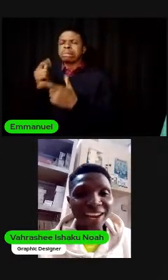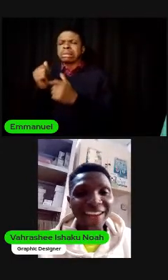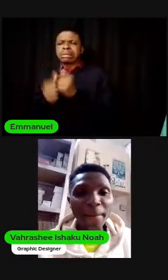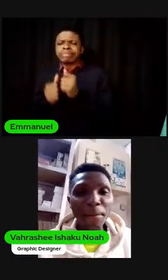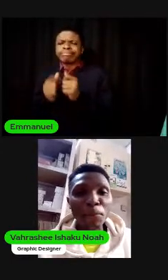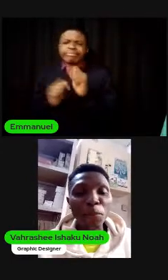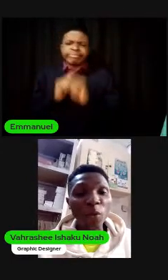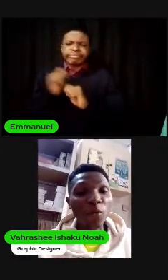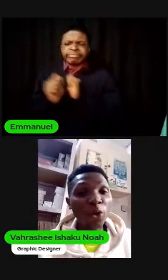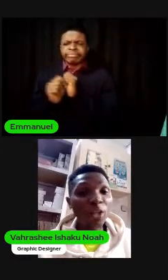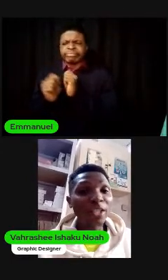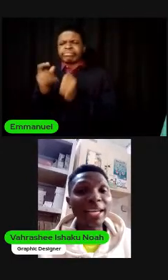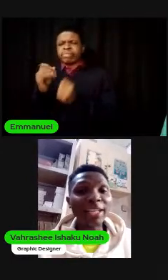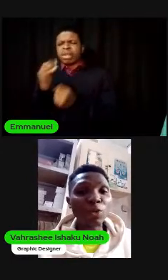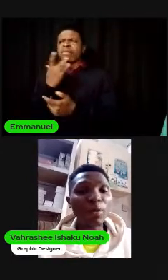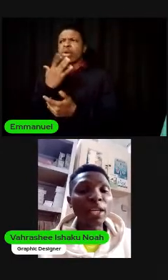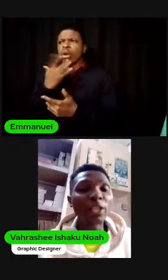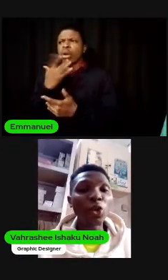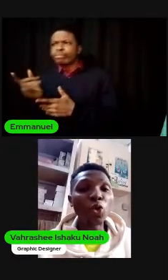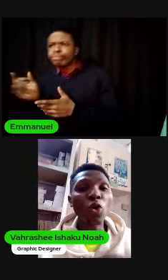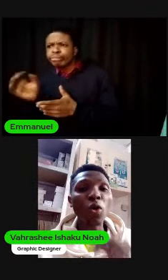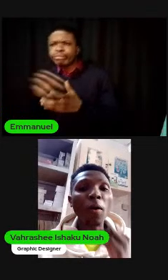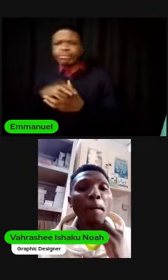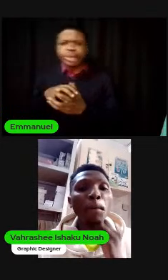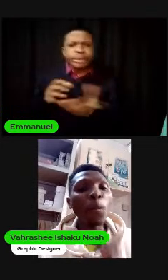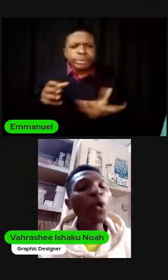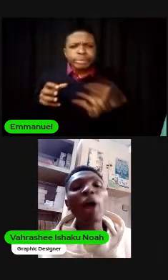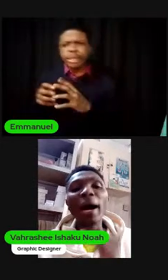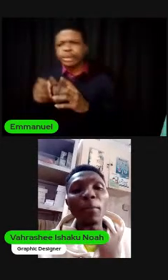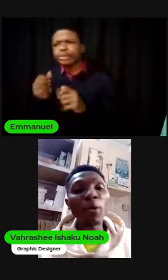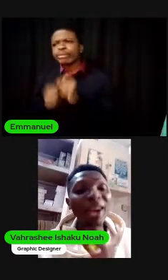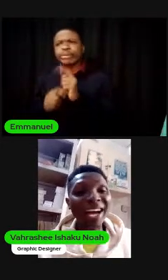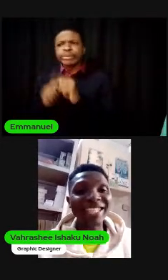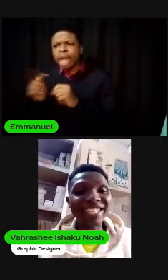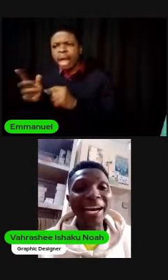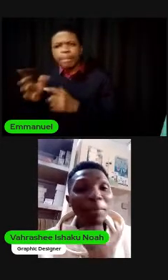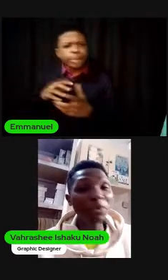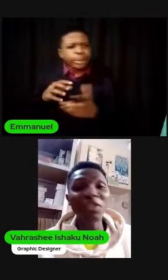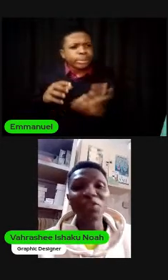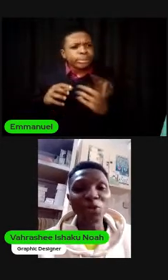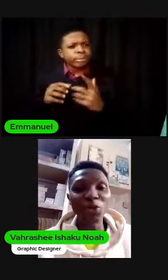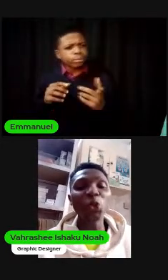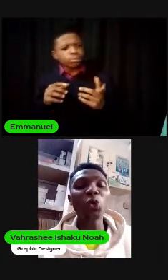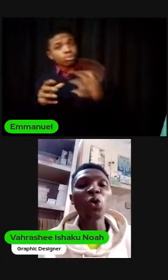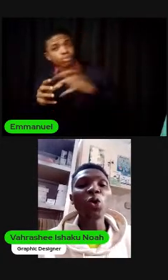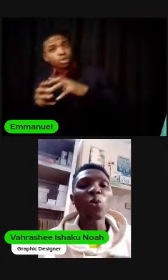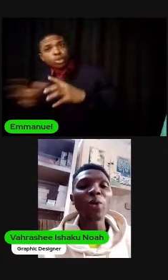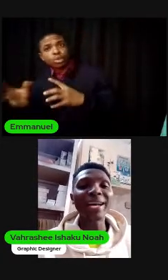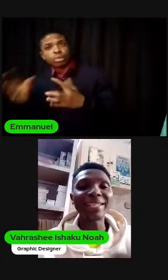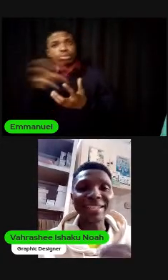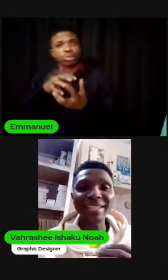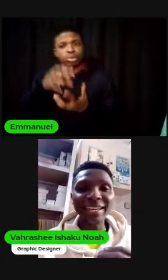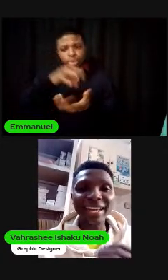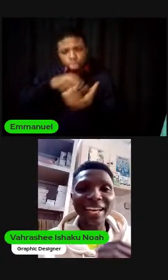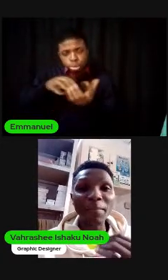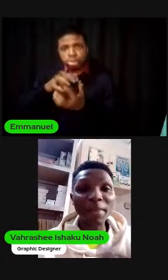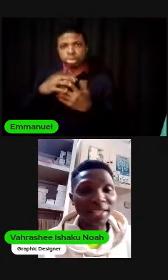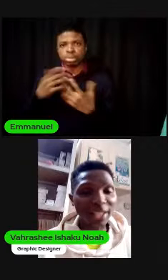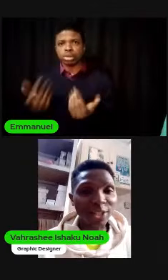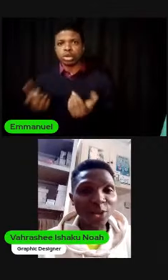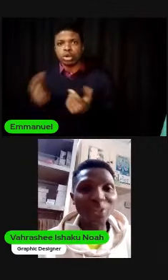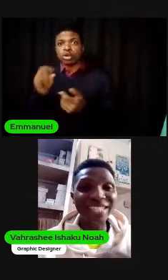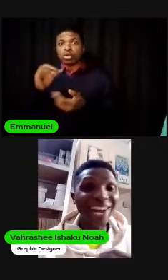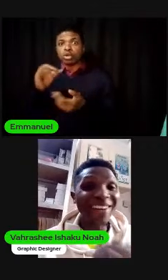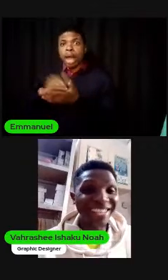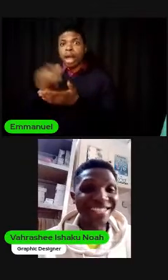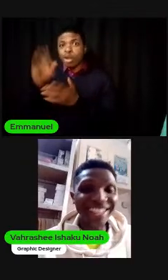use. Okay, for your designs to make it look more and more catchy and beautiful. We are sending a